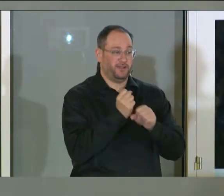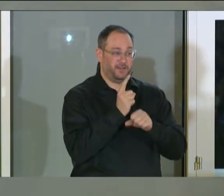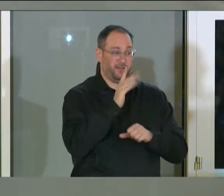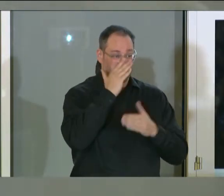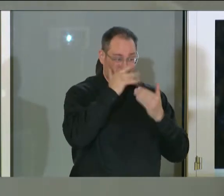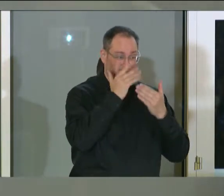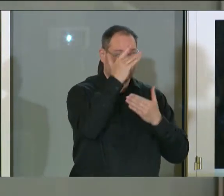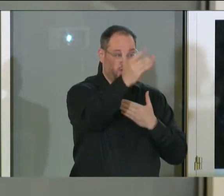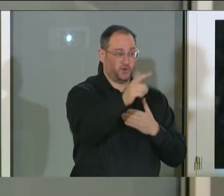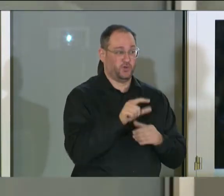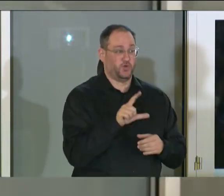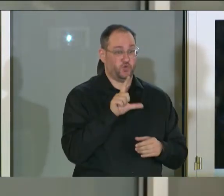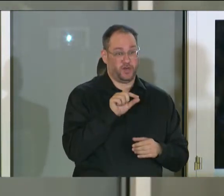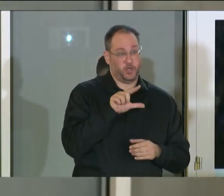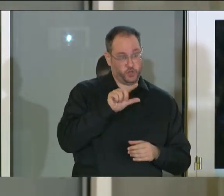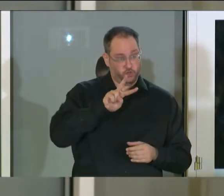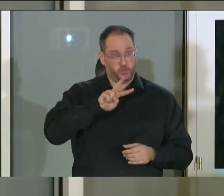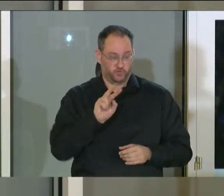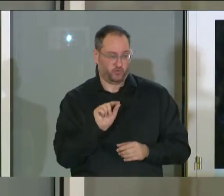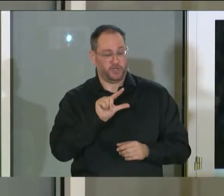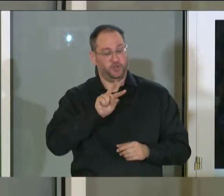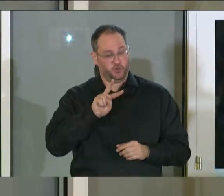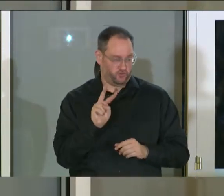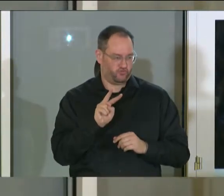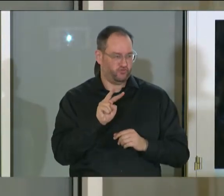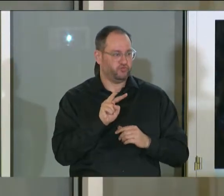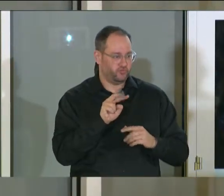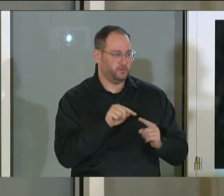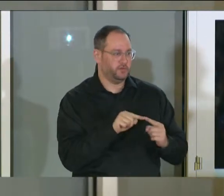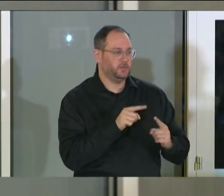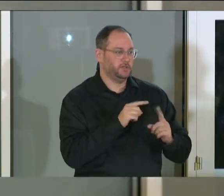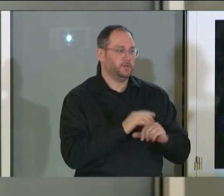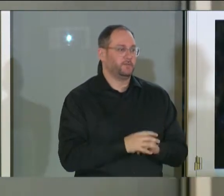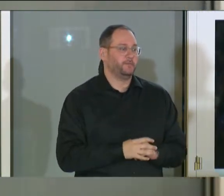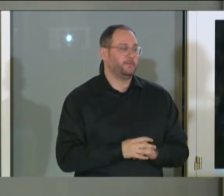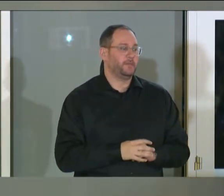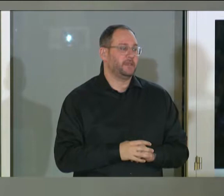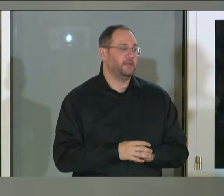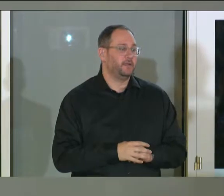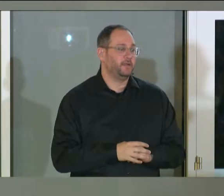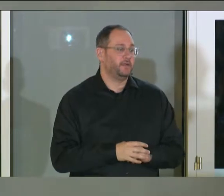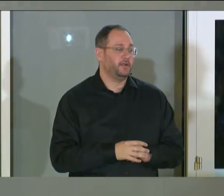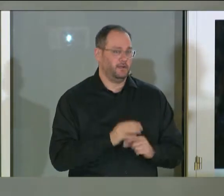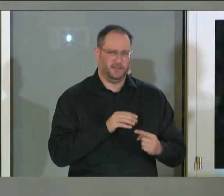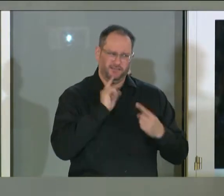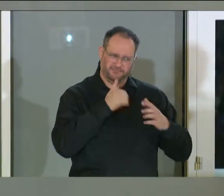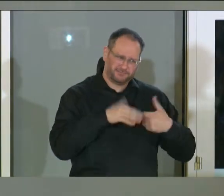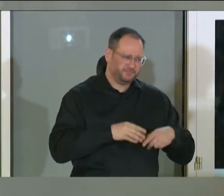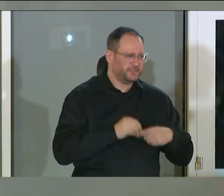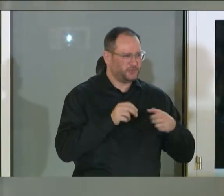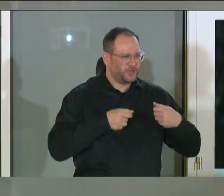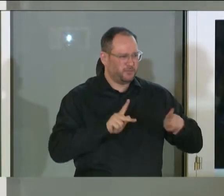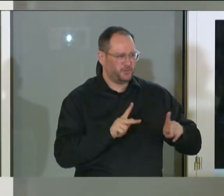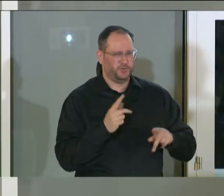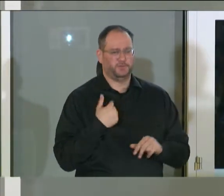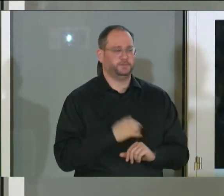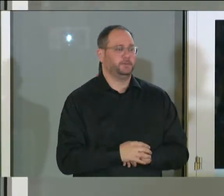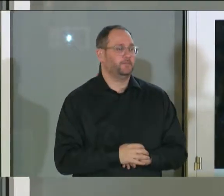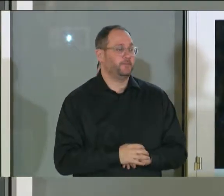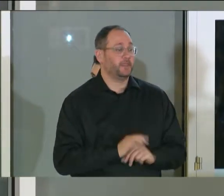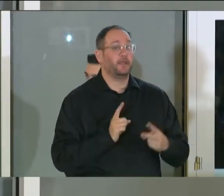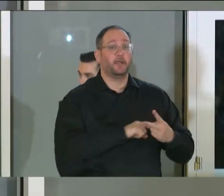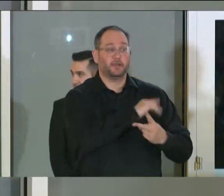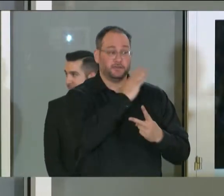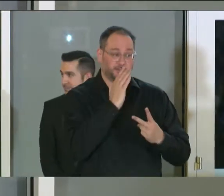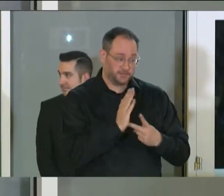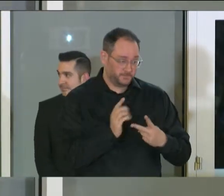Washington, I know, is uniquely able as a city, a county, and a state to be able to do. Second, over the last